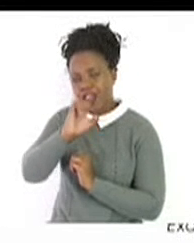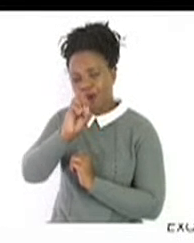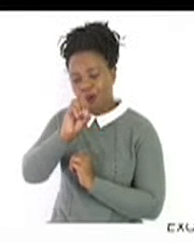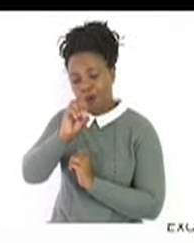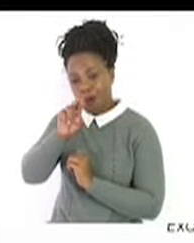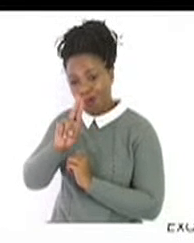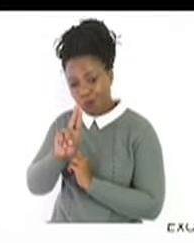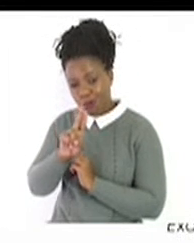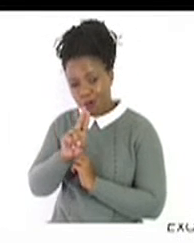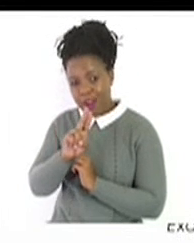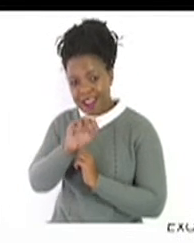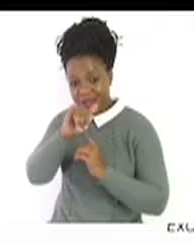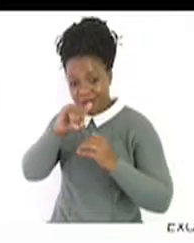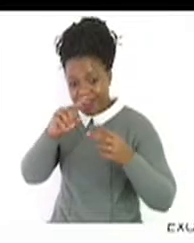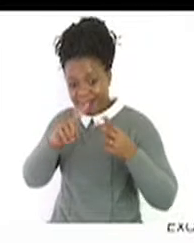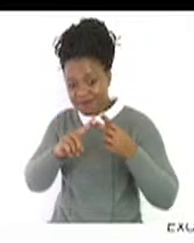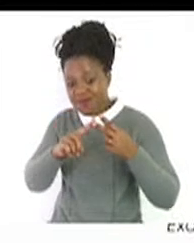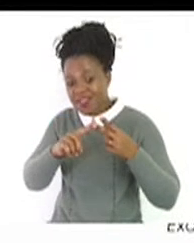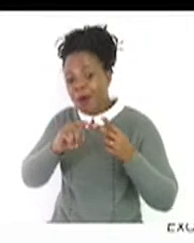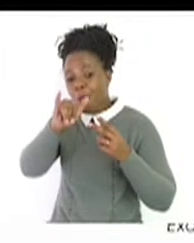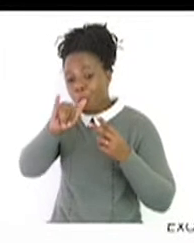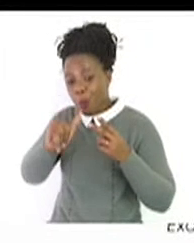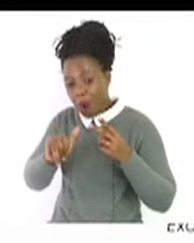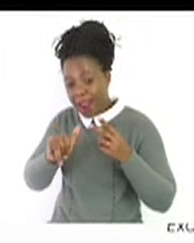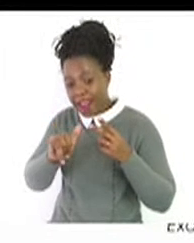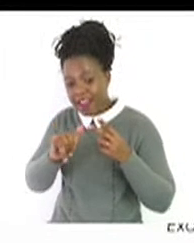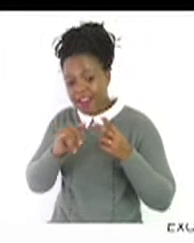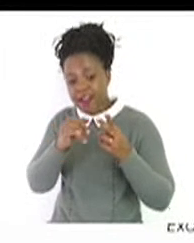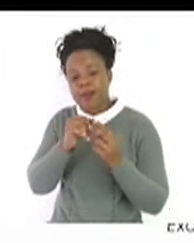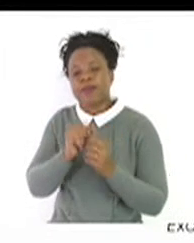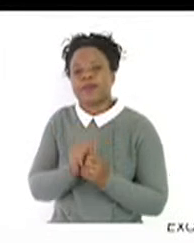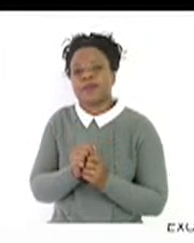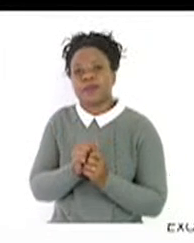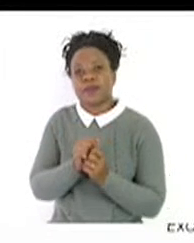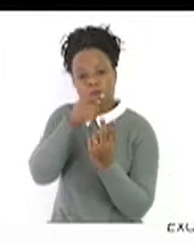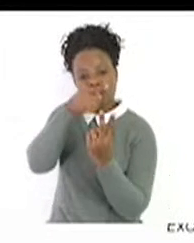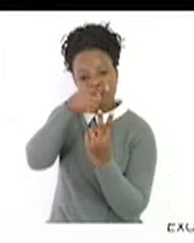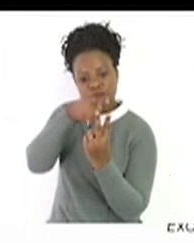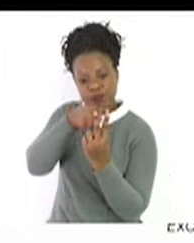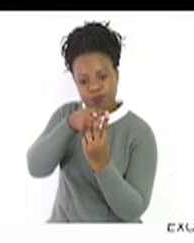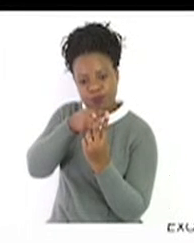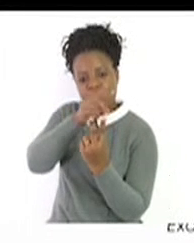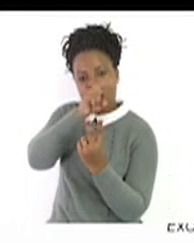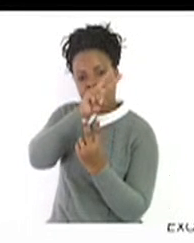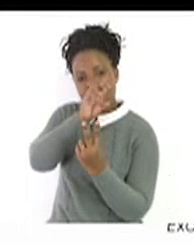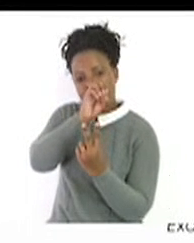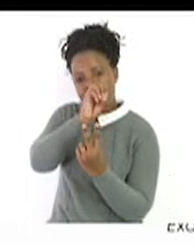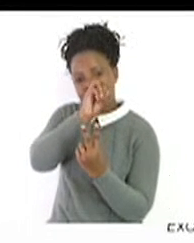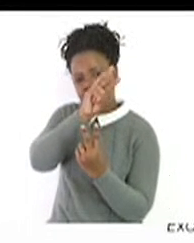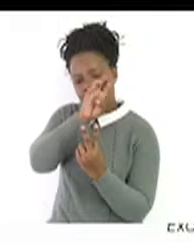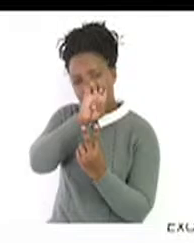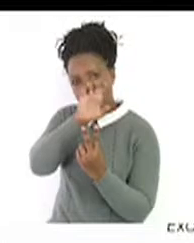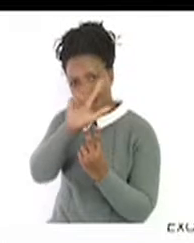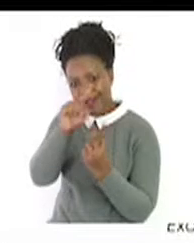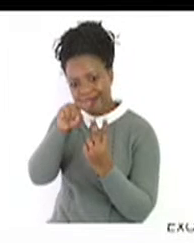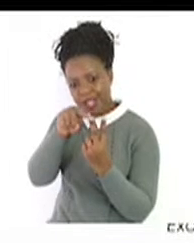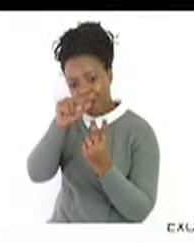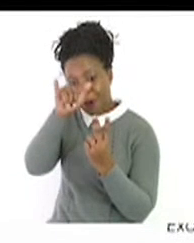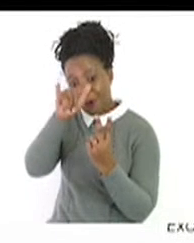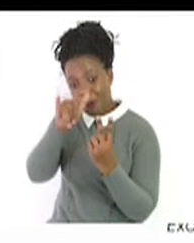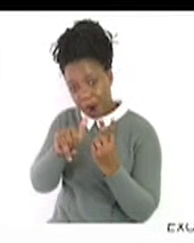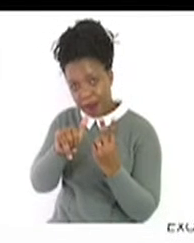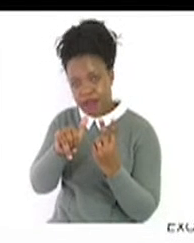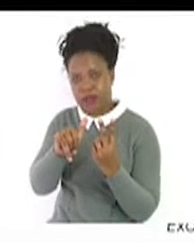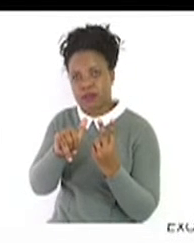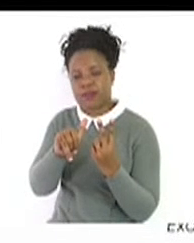meaning to say a vowel precedes a Y or comes before a Y, then